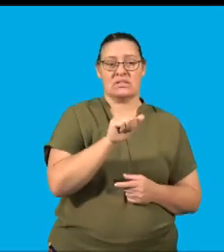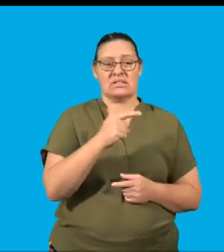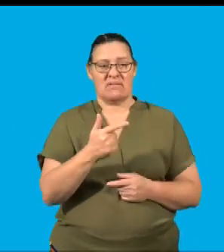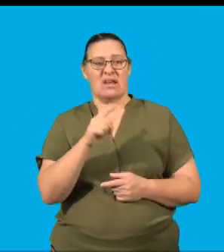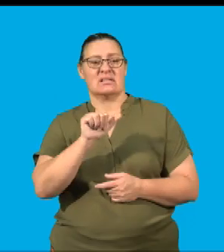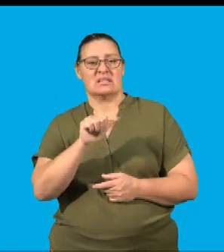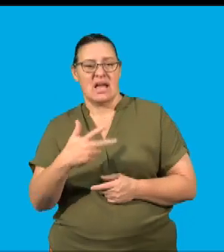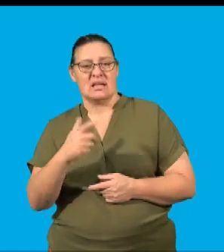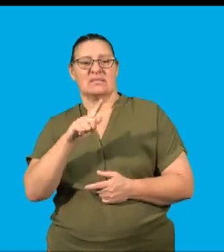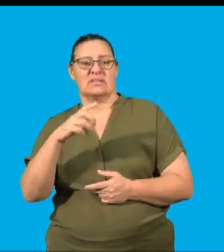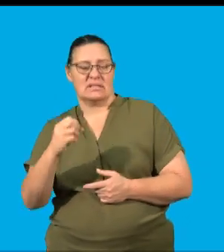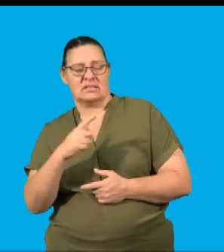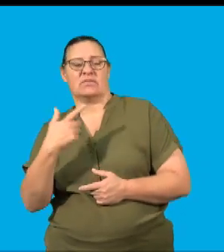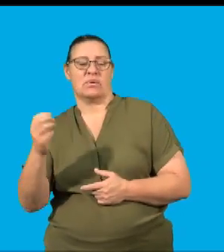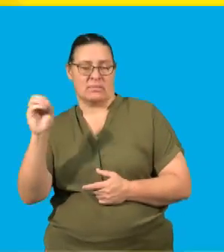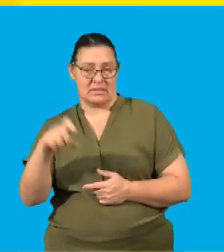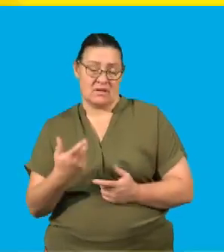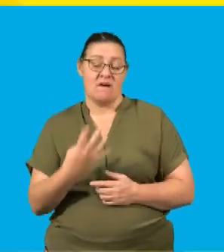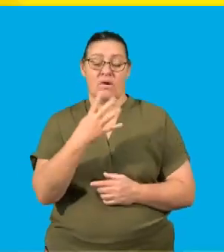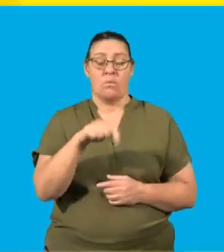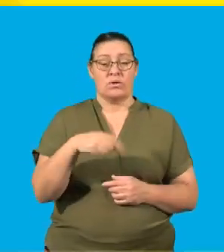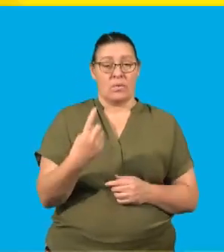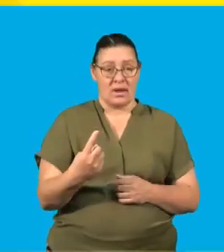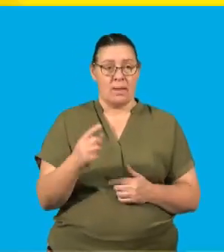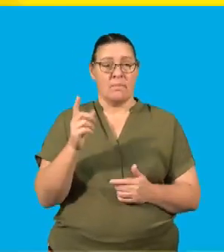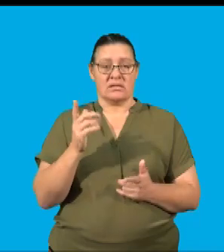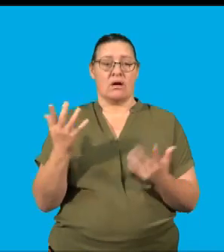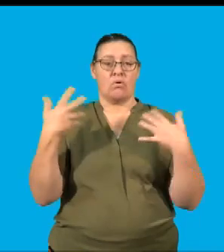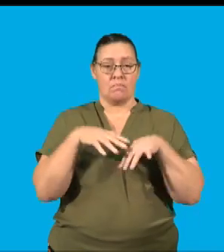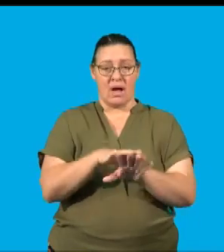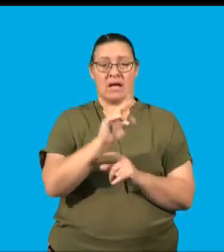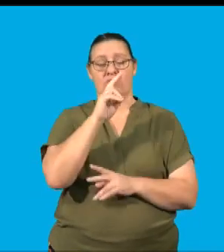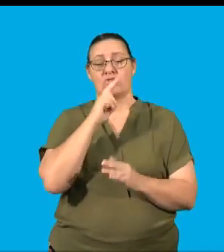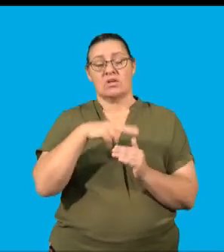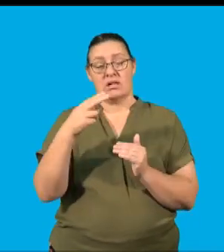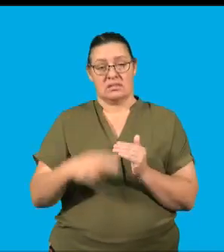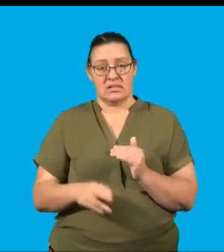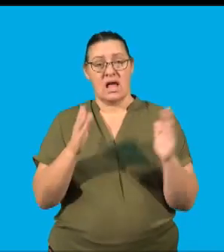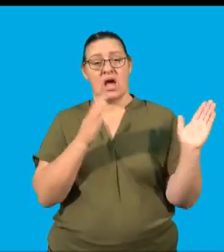also provided there. 4.1, we must combine their